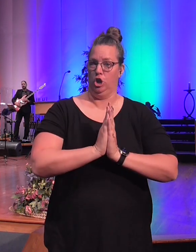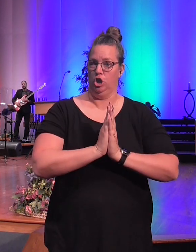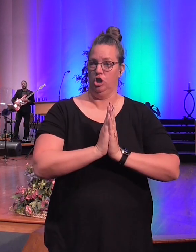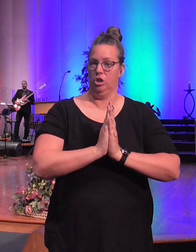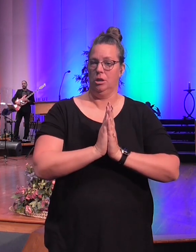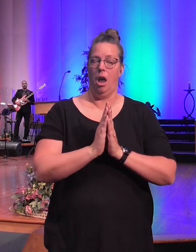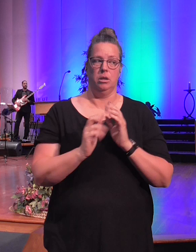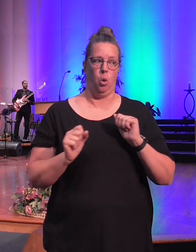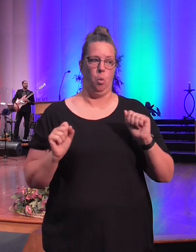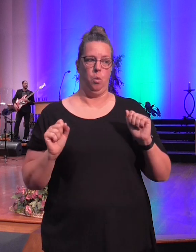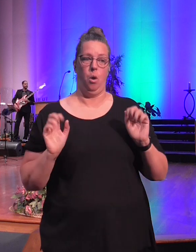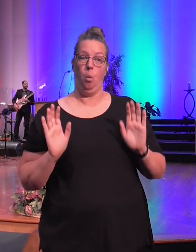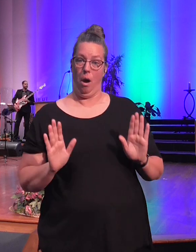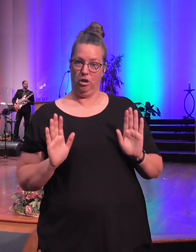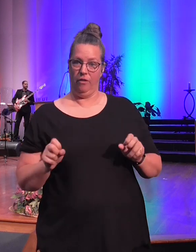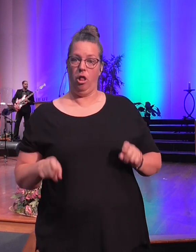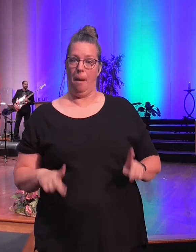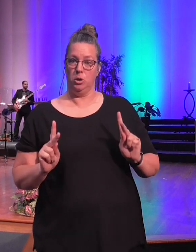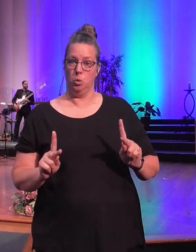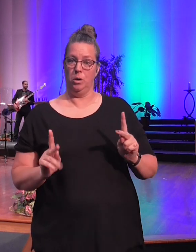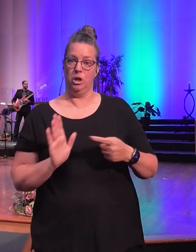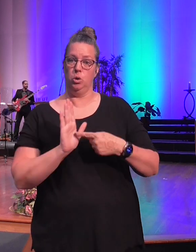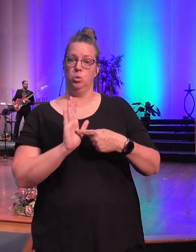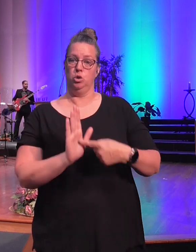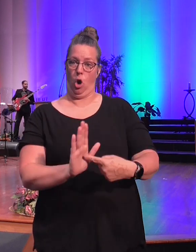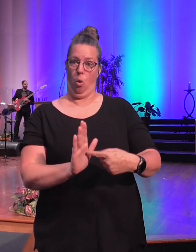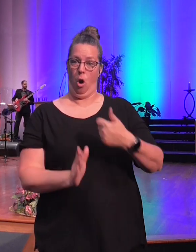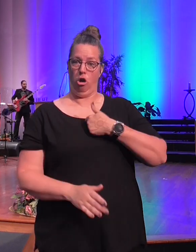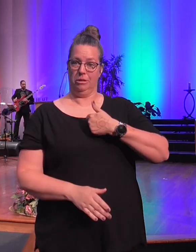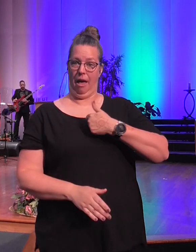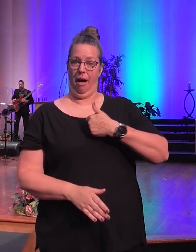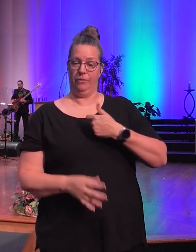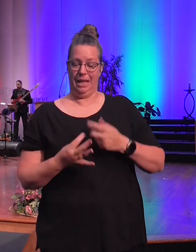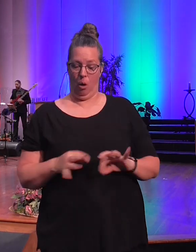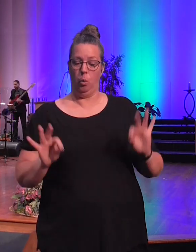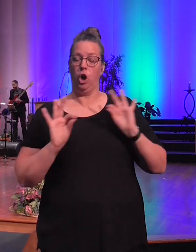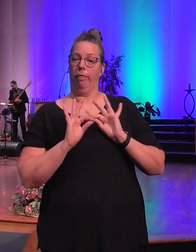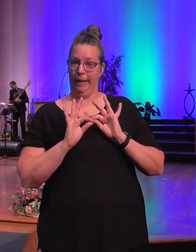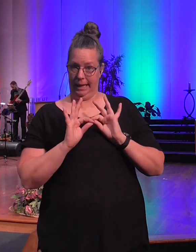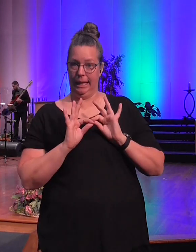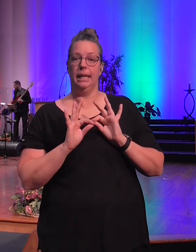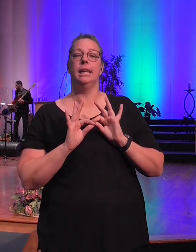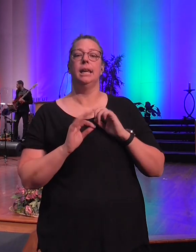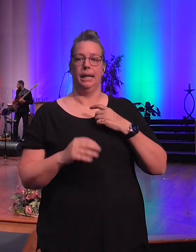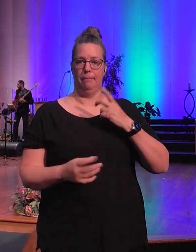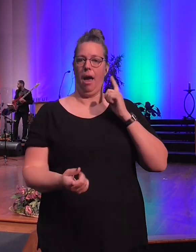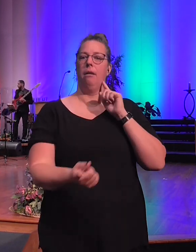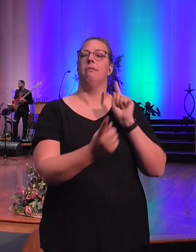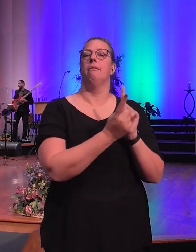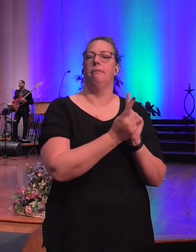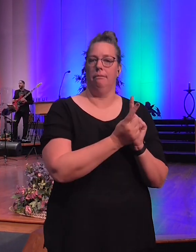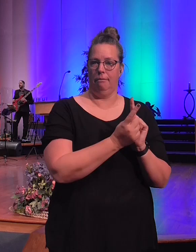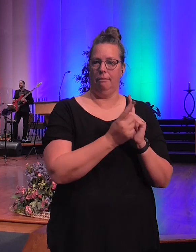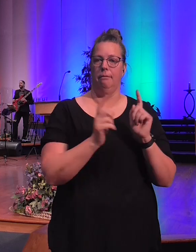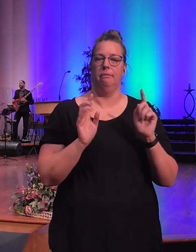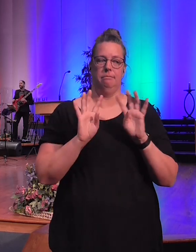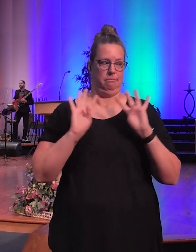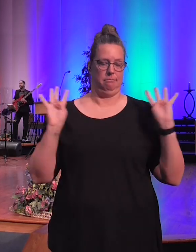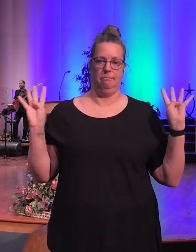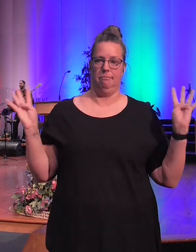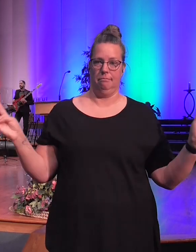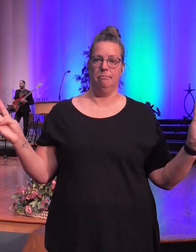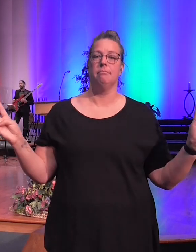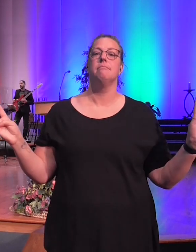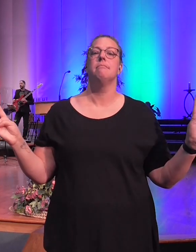wonderful opportunity to show ourselves how worthy we are by seeing one of these incredible practitioner prayer